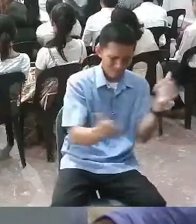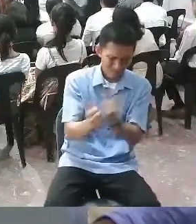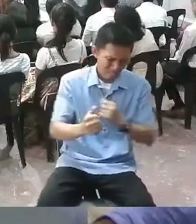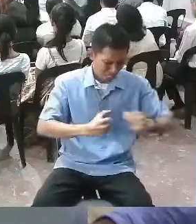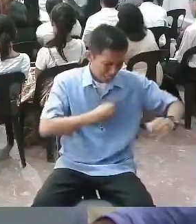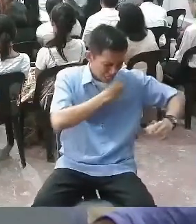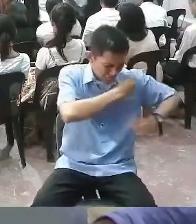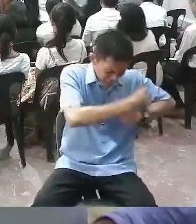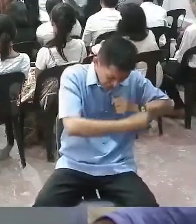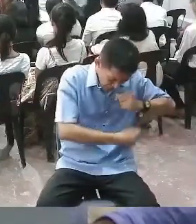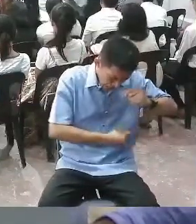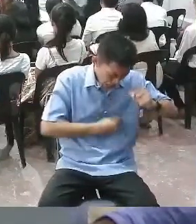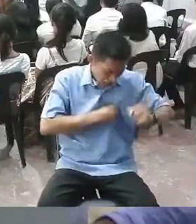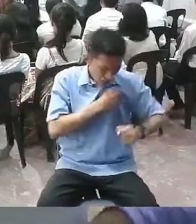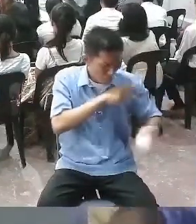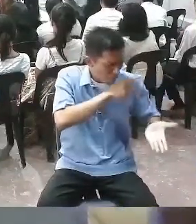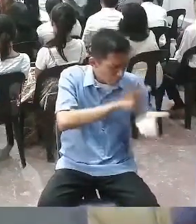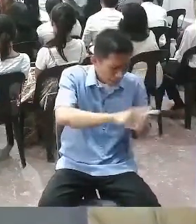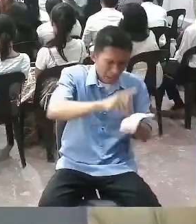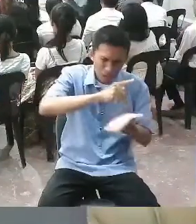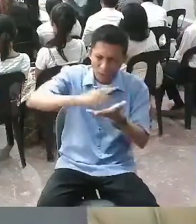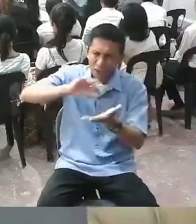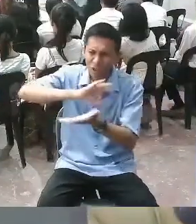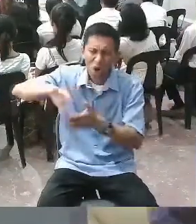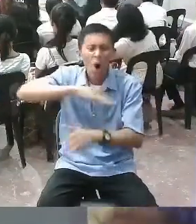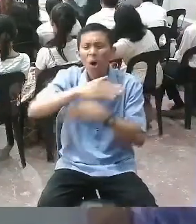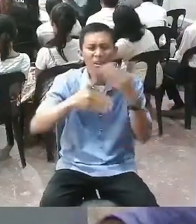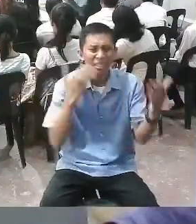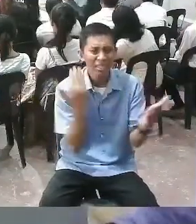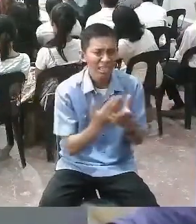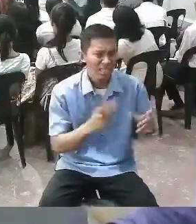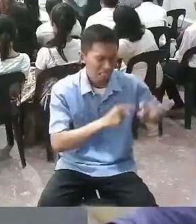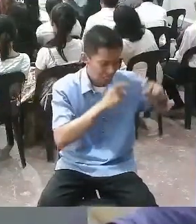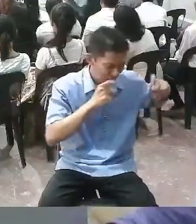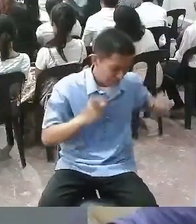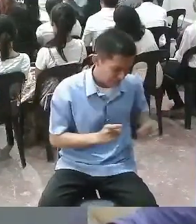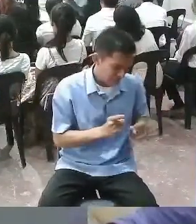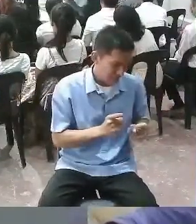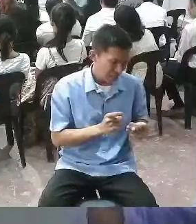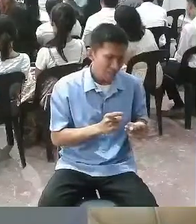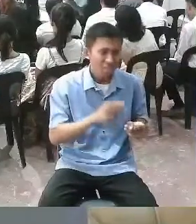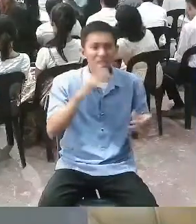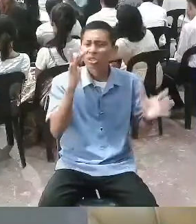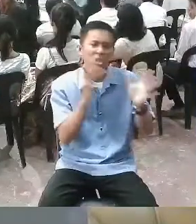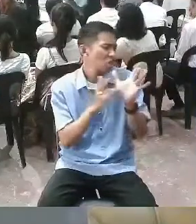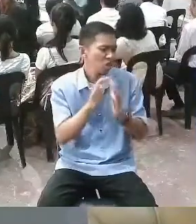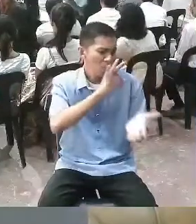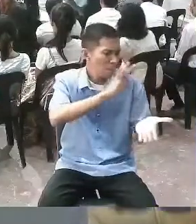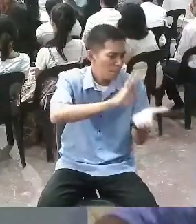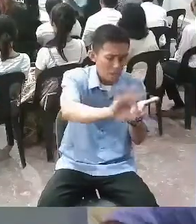for my present sins. He paid for my future sins.